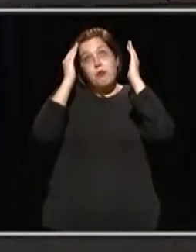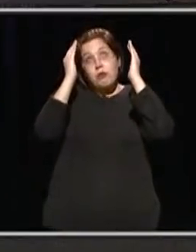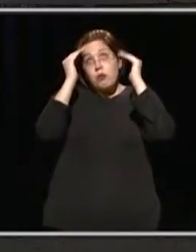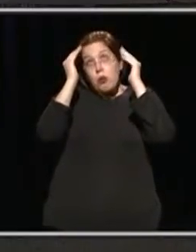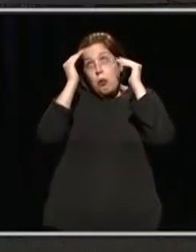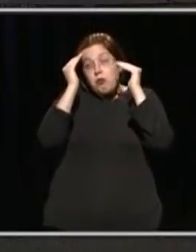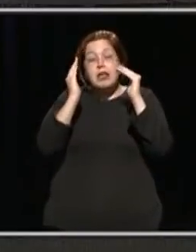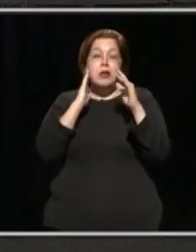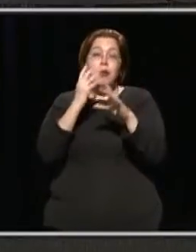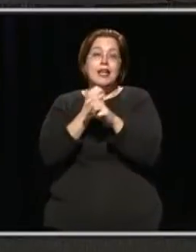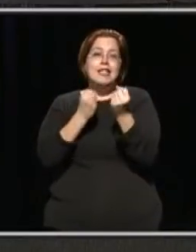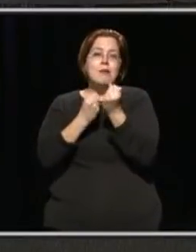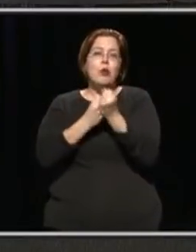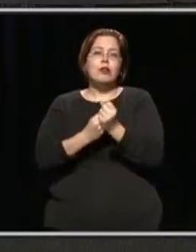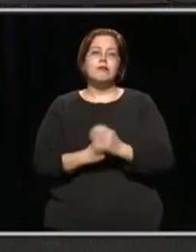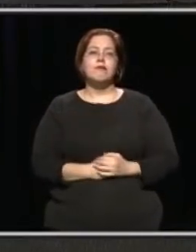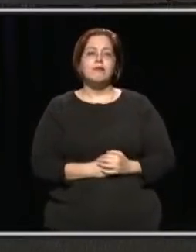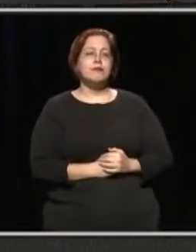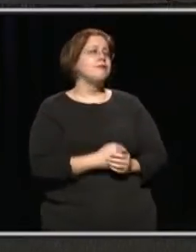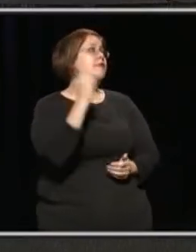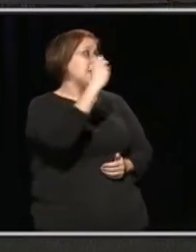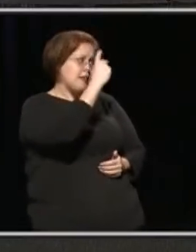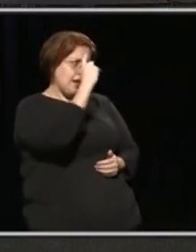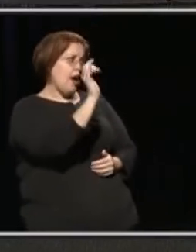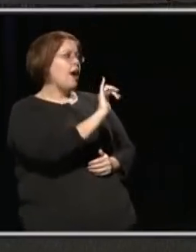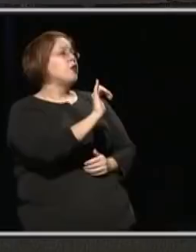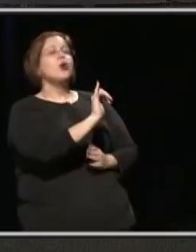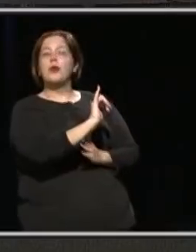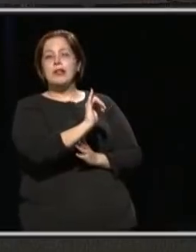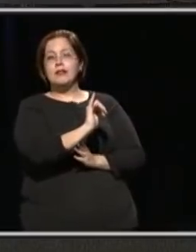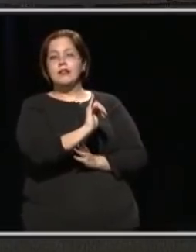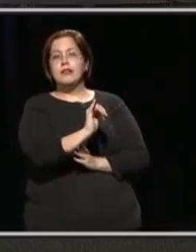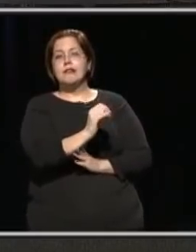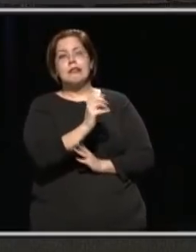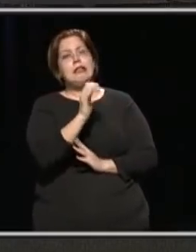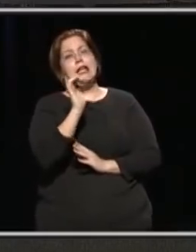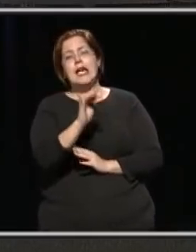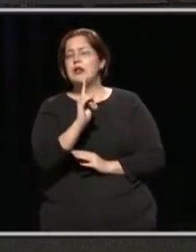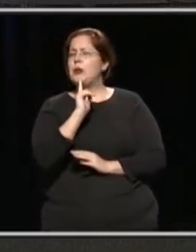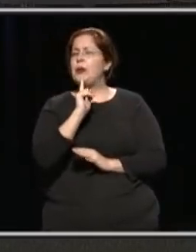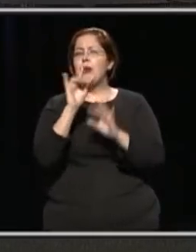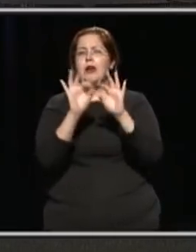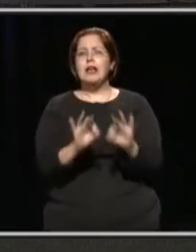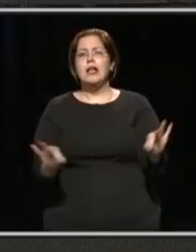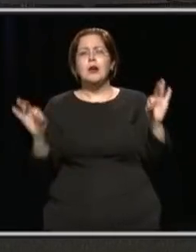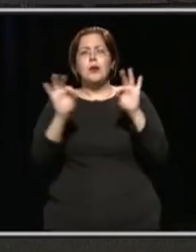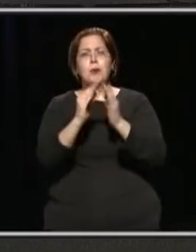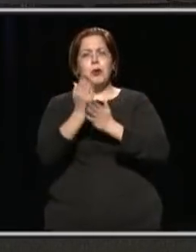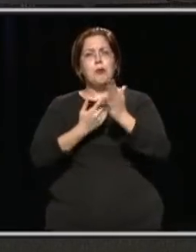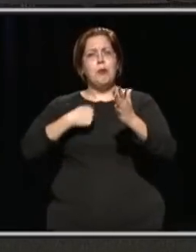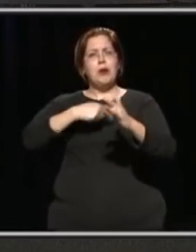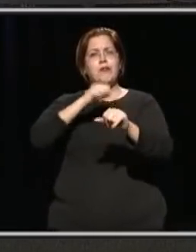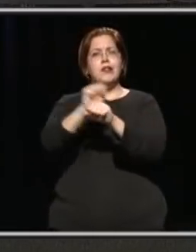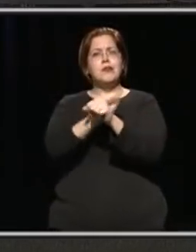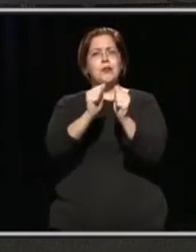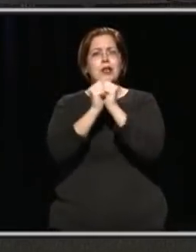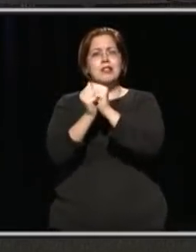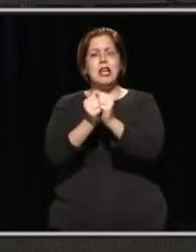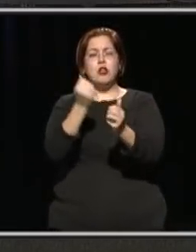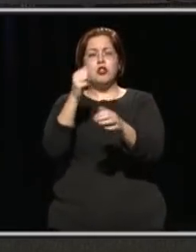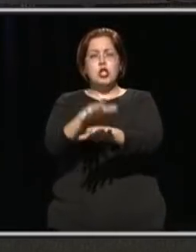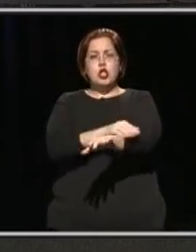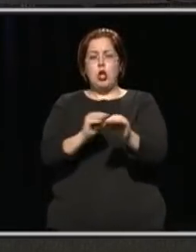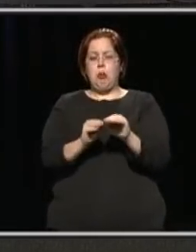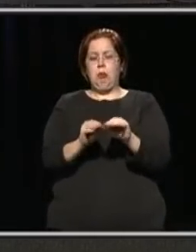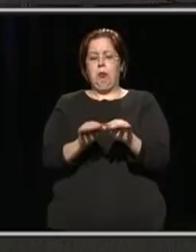some support on that. Wholeheartedly agree, Judge, and that is an incredibly important part of us working together to slow the spread of this